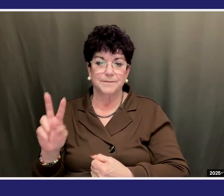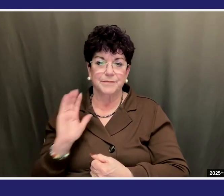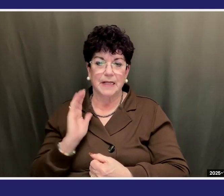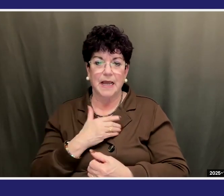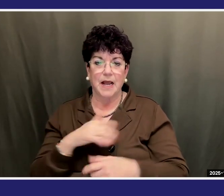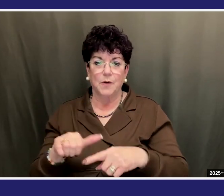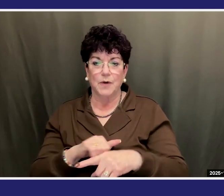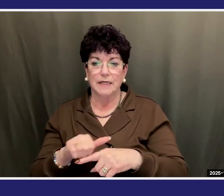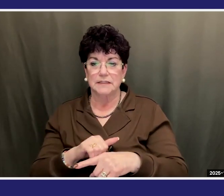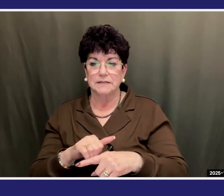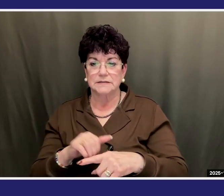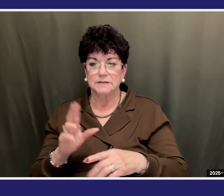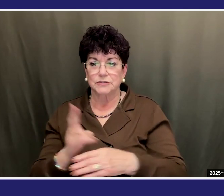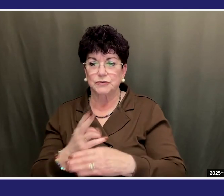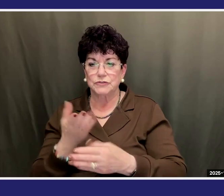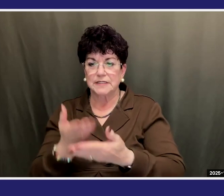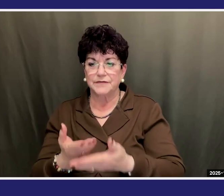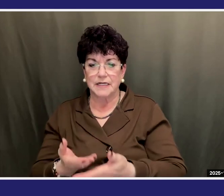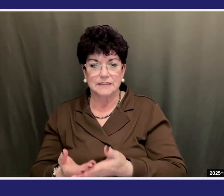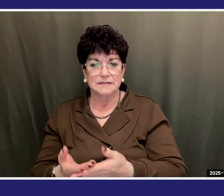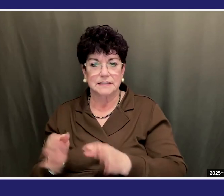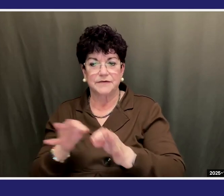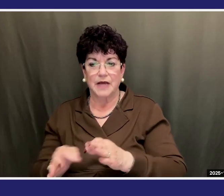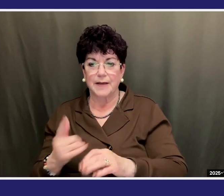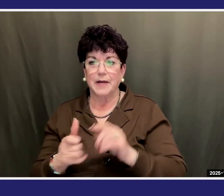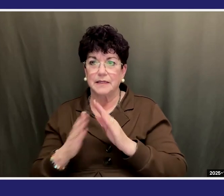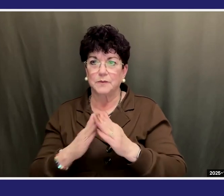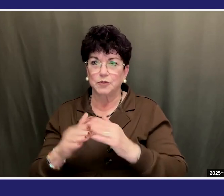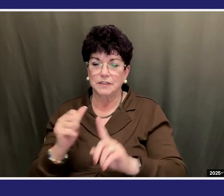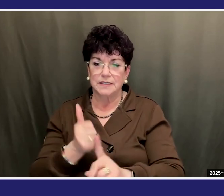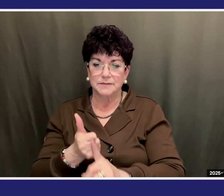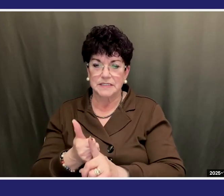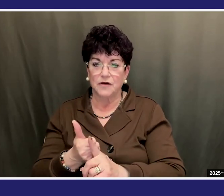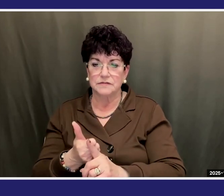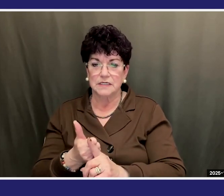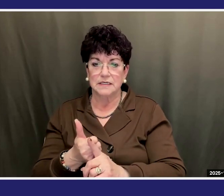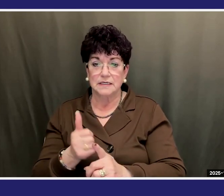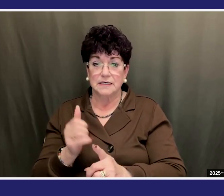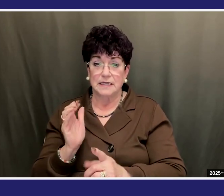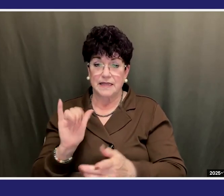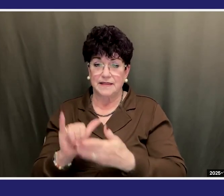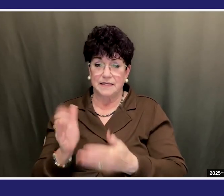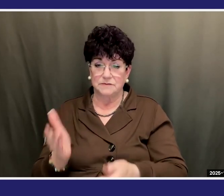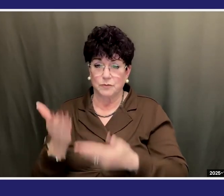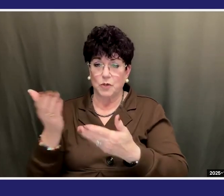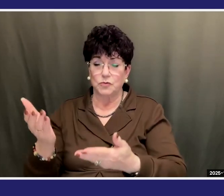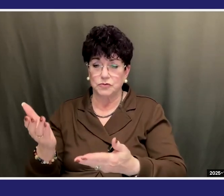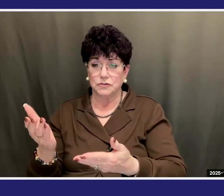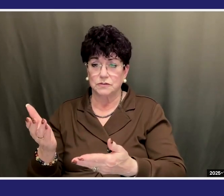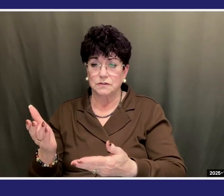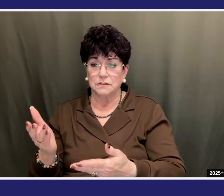community definidas in por la this comunidad proposal, en esta like a good propuesta strategy como una to estrategia be able eficaz to para take them abordar on